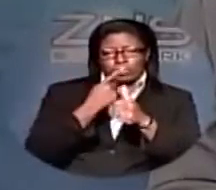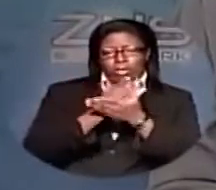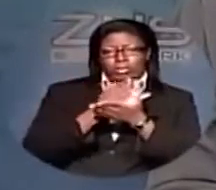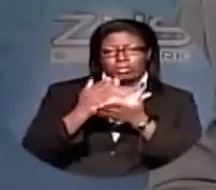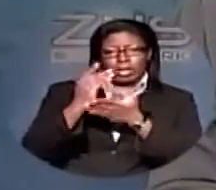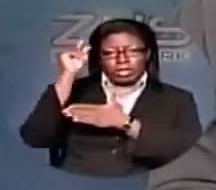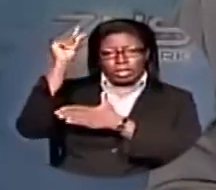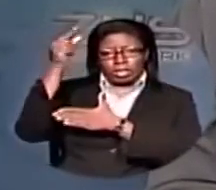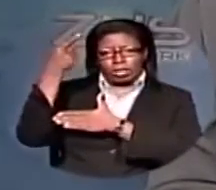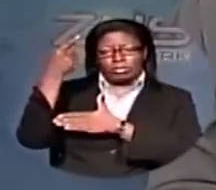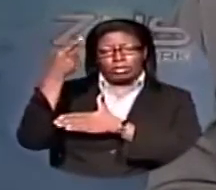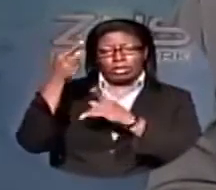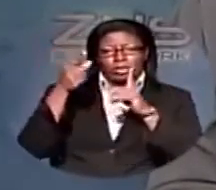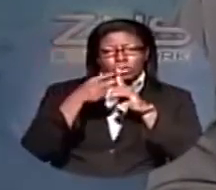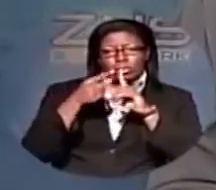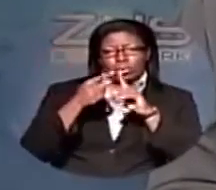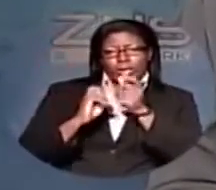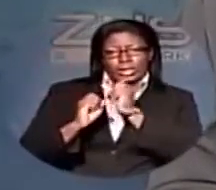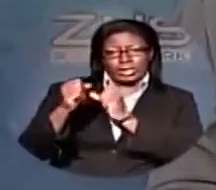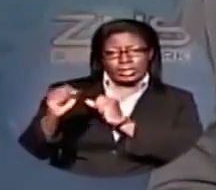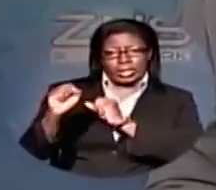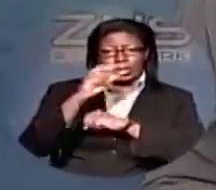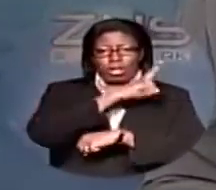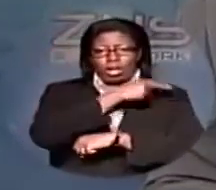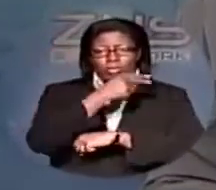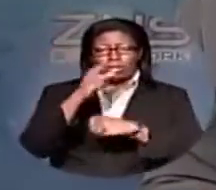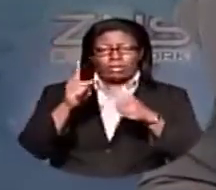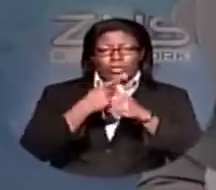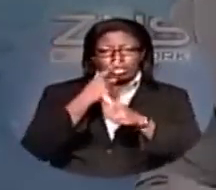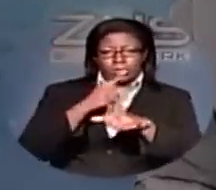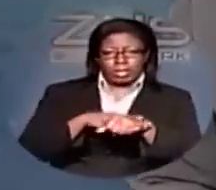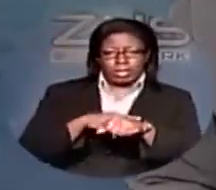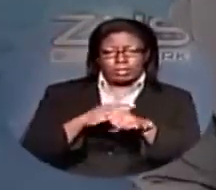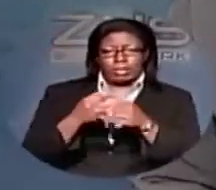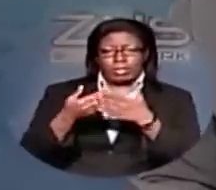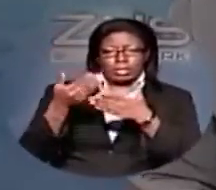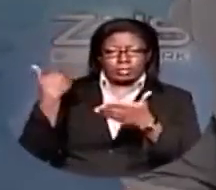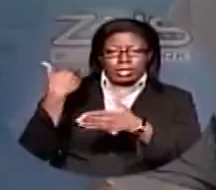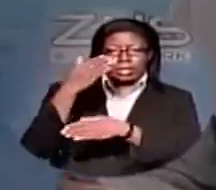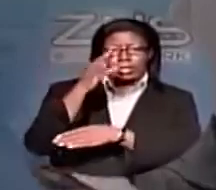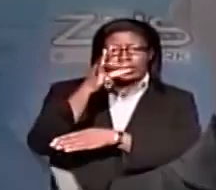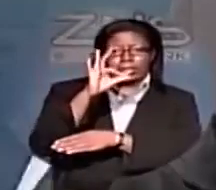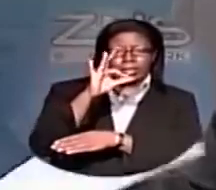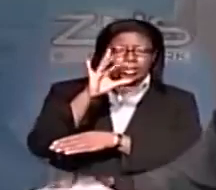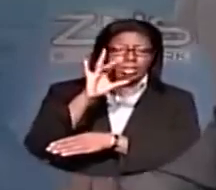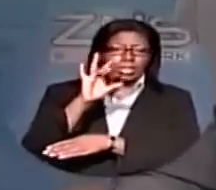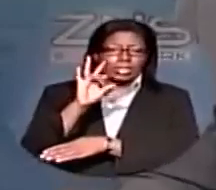government's plan to extend the hospital for the first time since 1976.